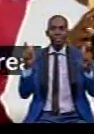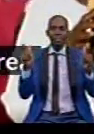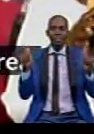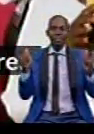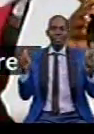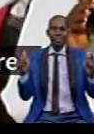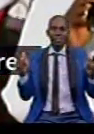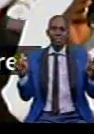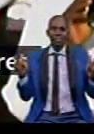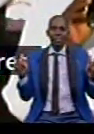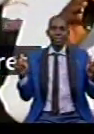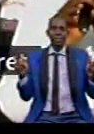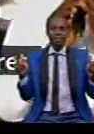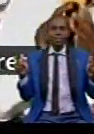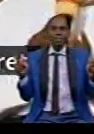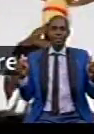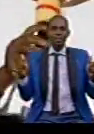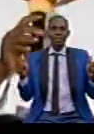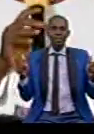wholeheartedly,